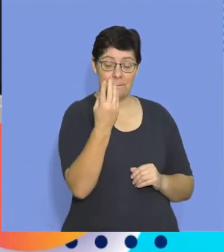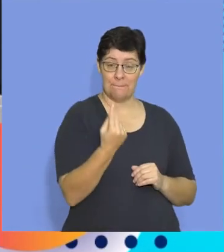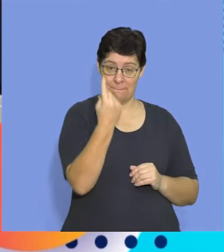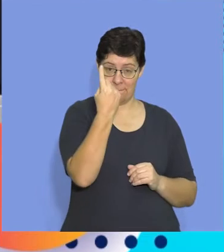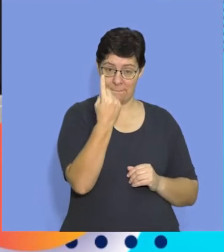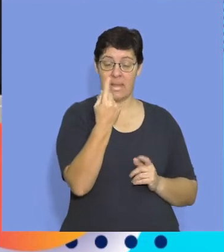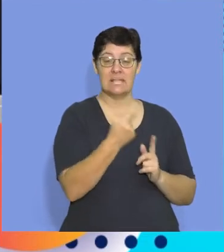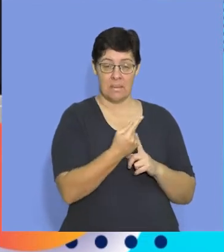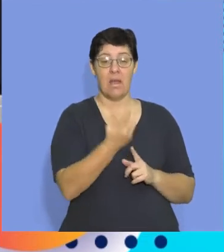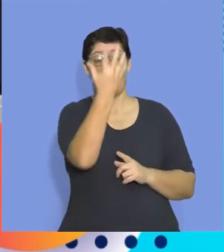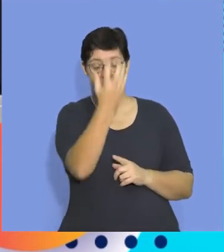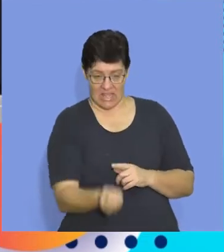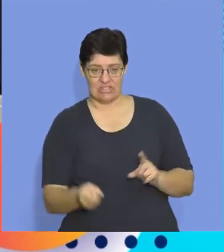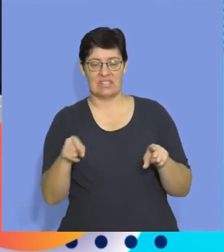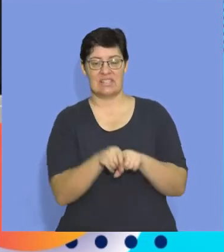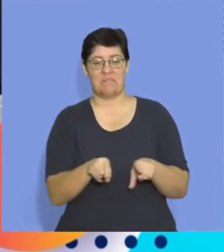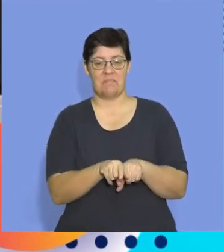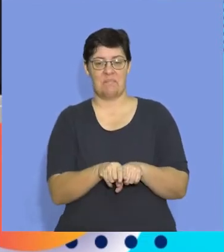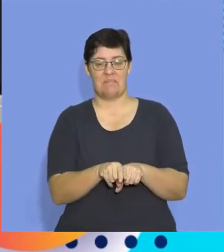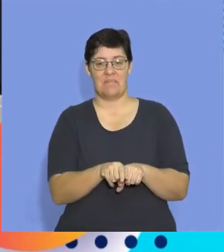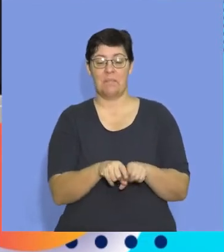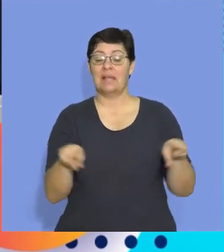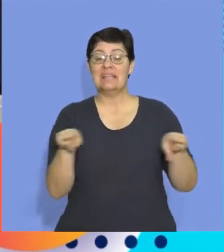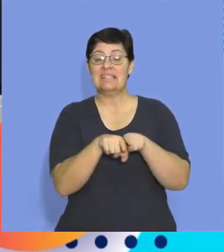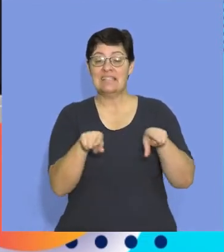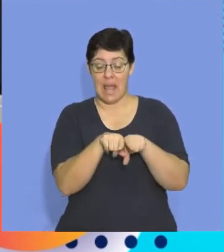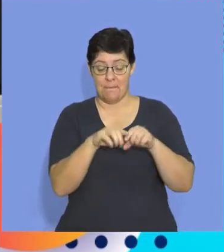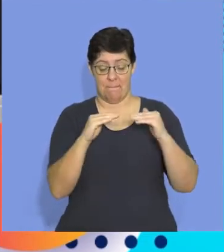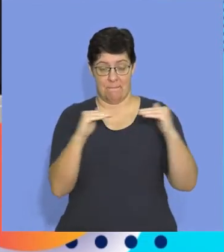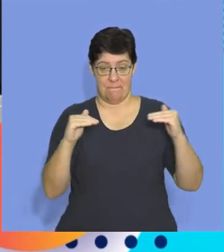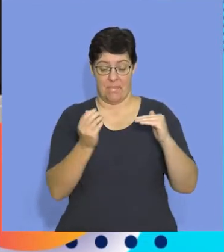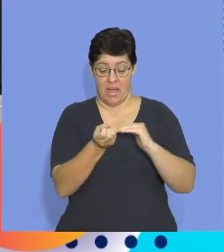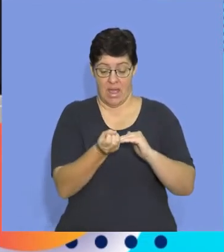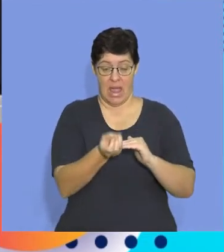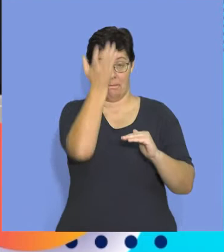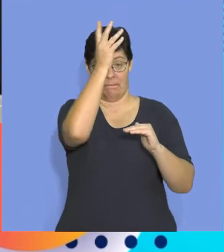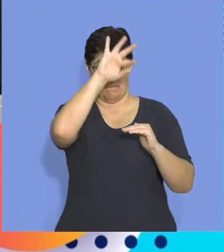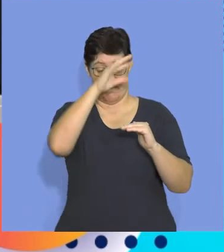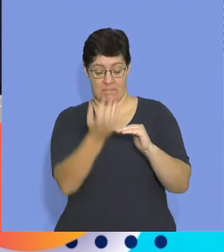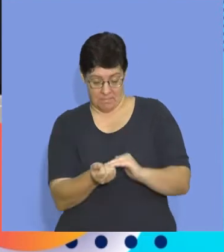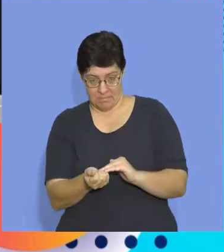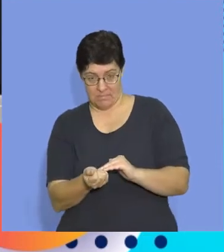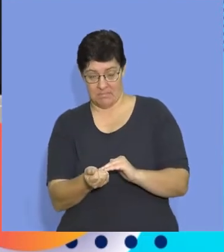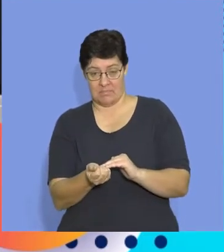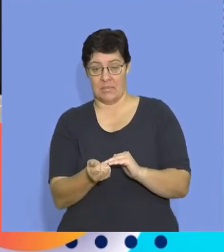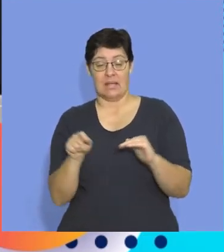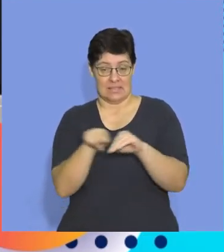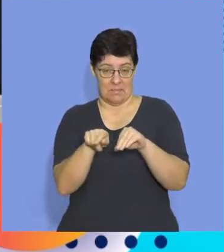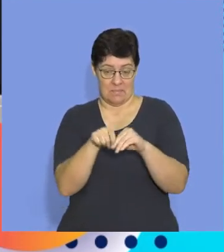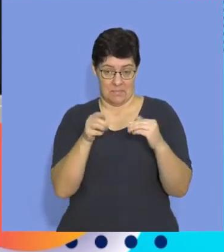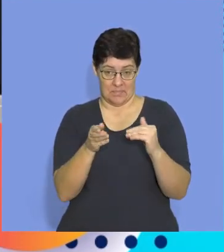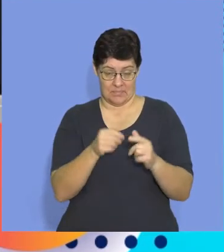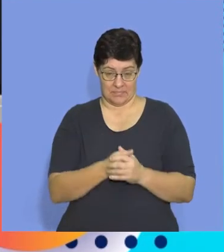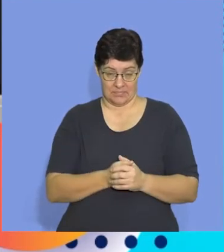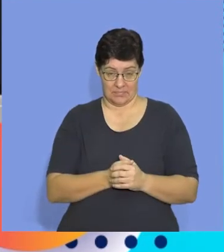going to catch it with, as long as it's at the same place. Okay? That's the important part. We're now